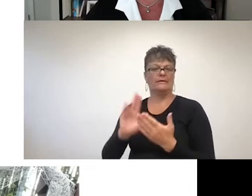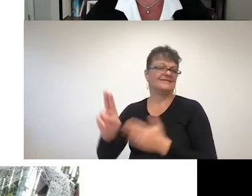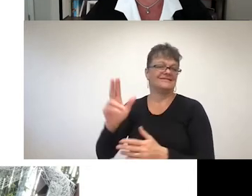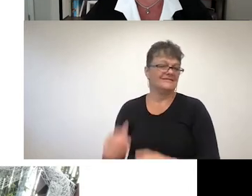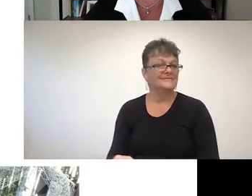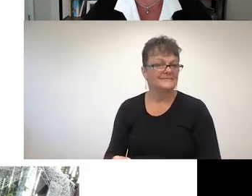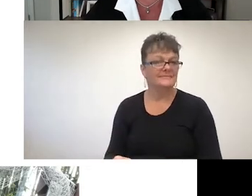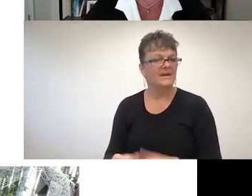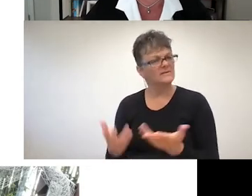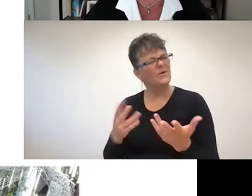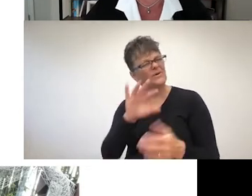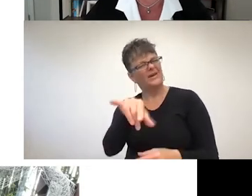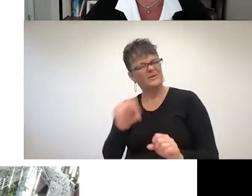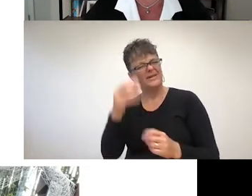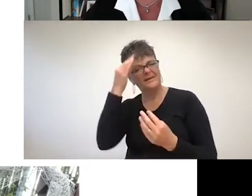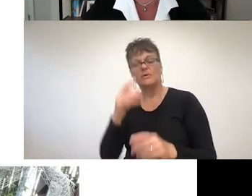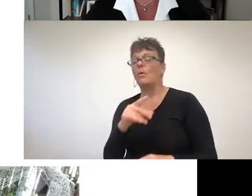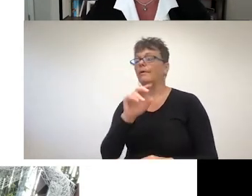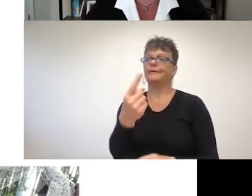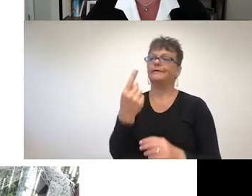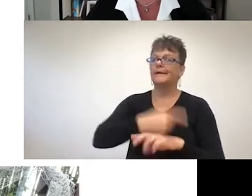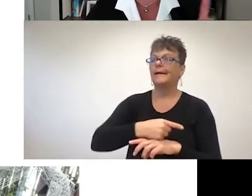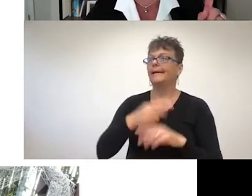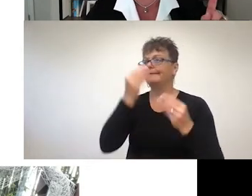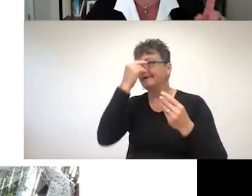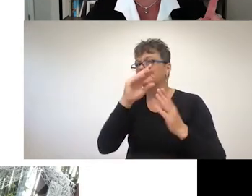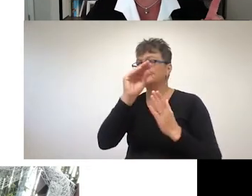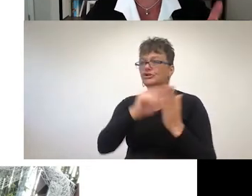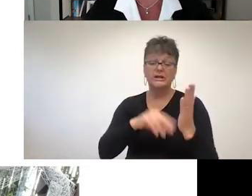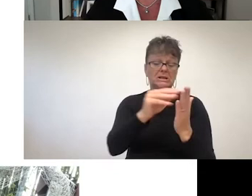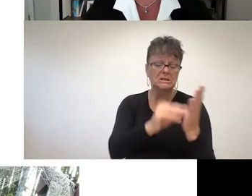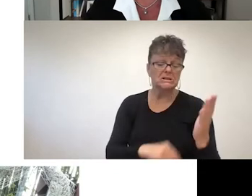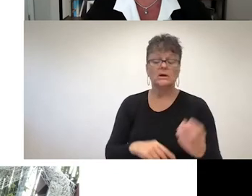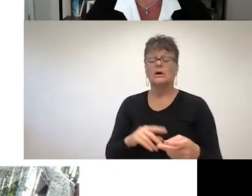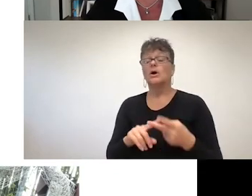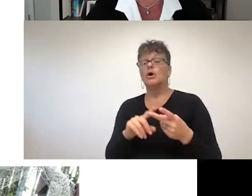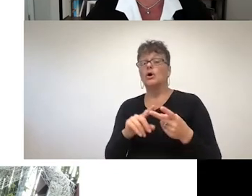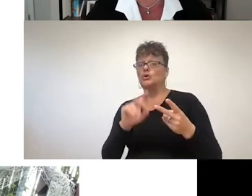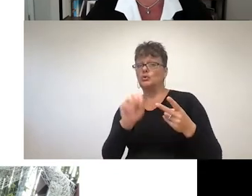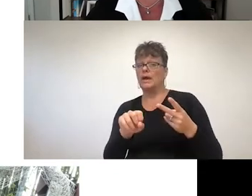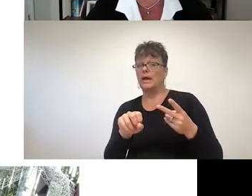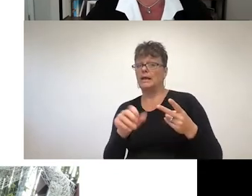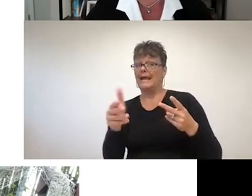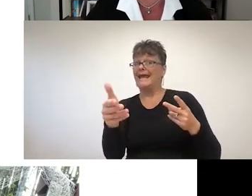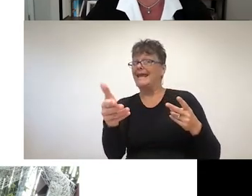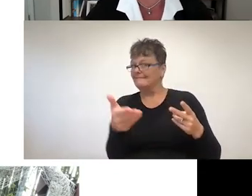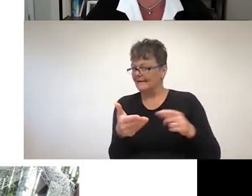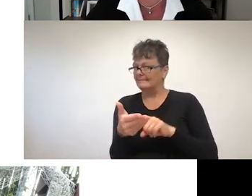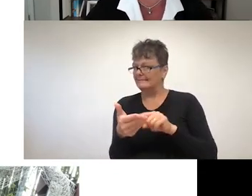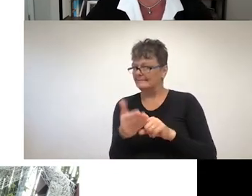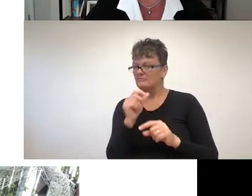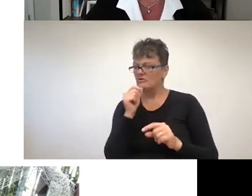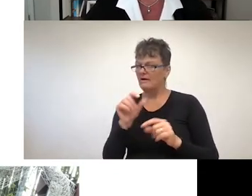look at things like first day info sheets or surveys that invite, and keyword invite, not require, students to share what they